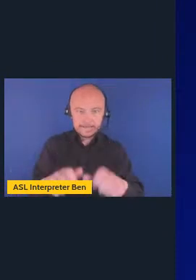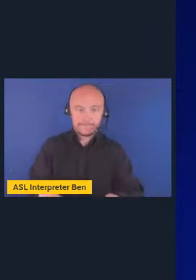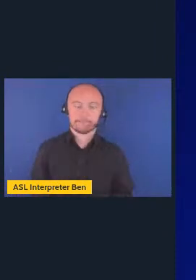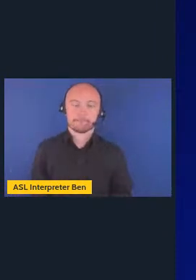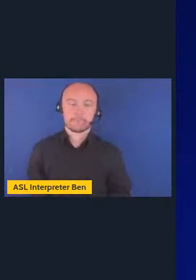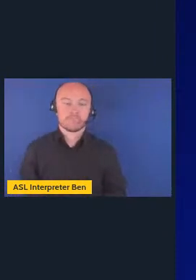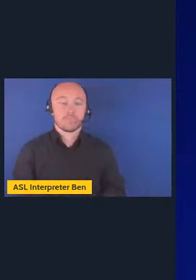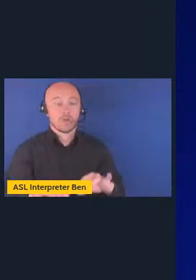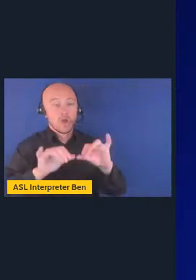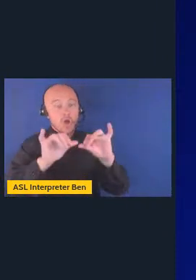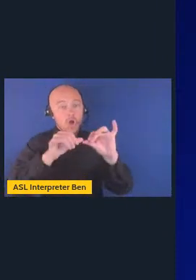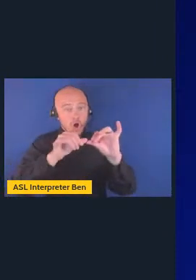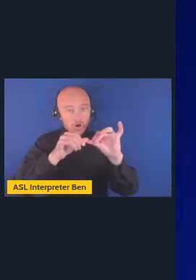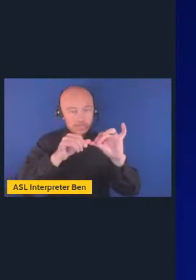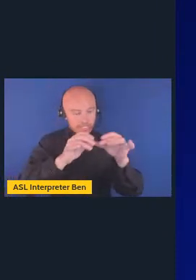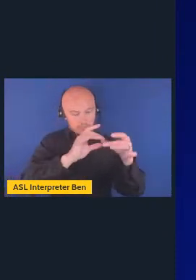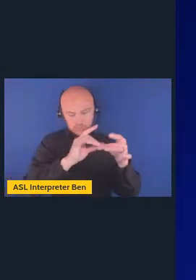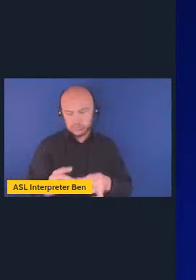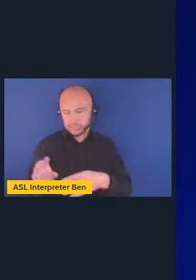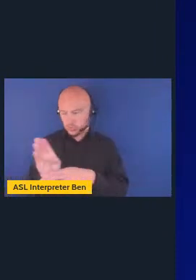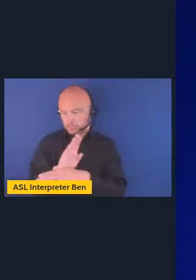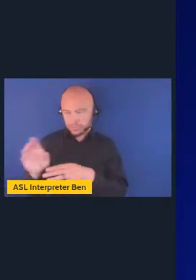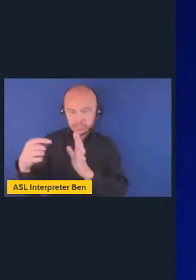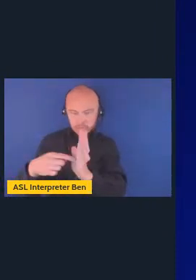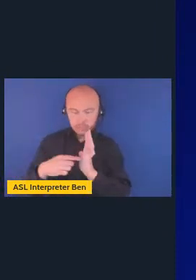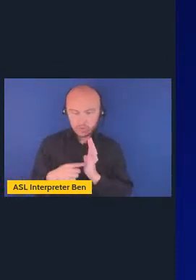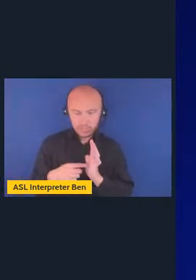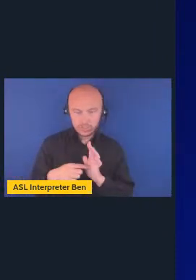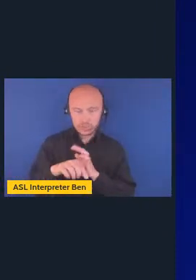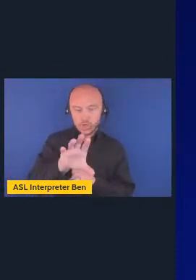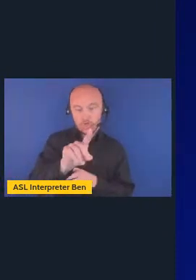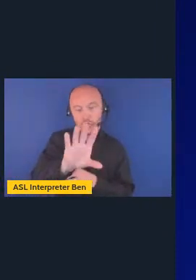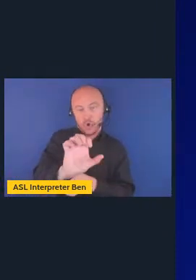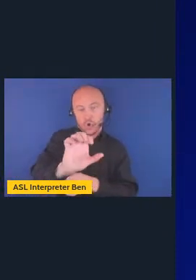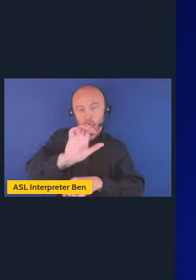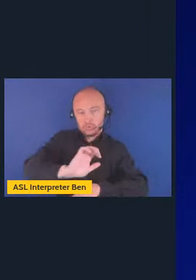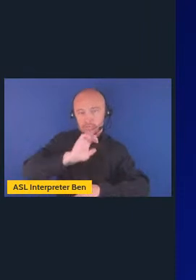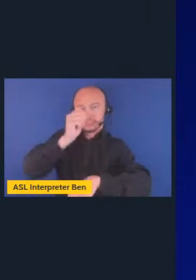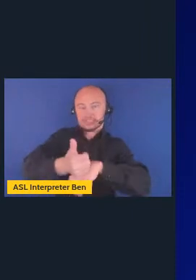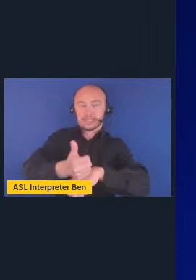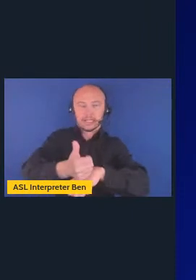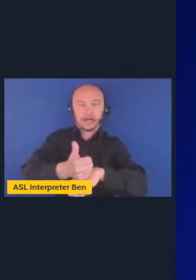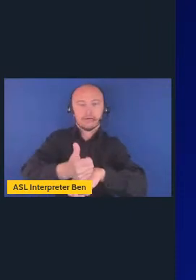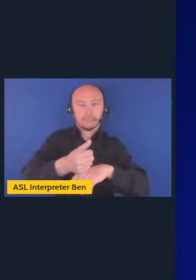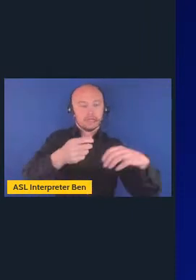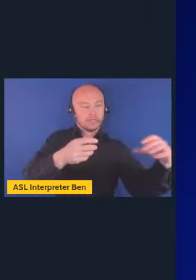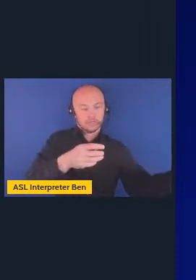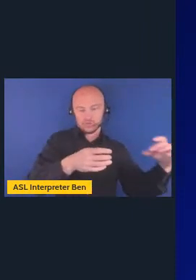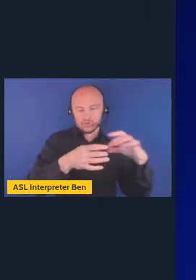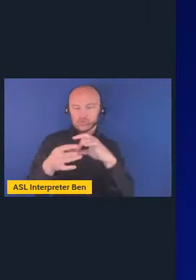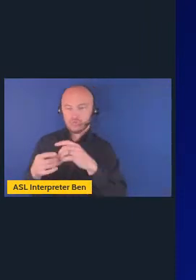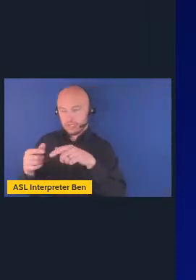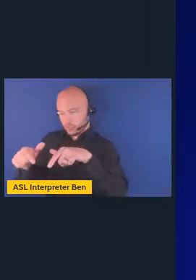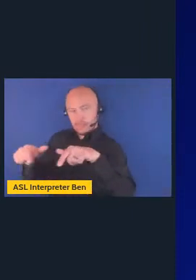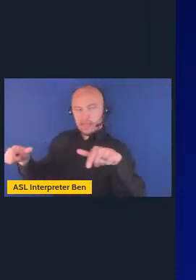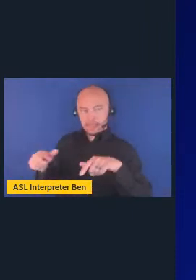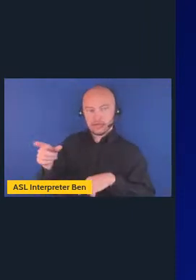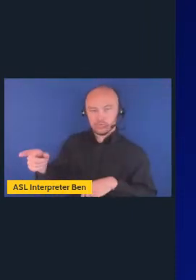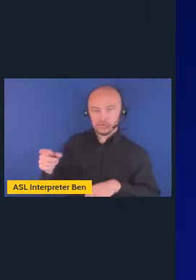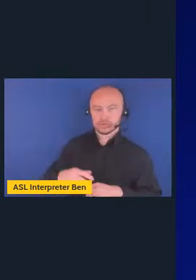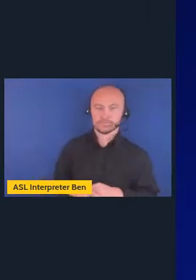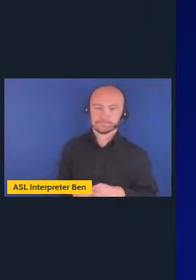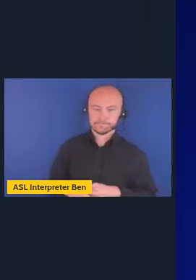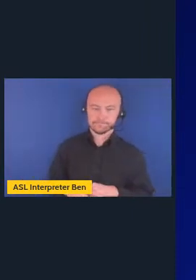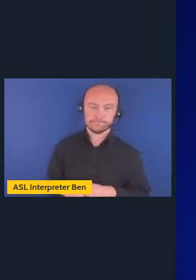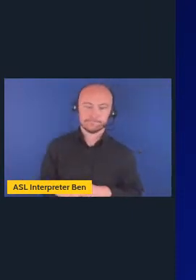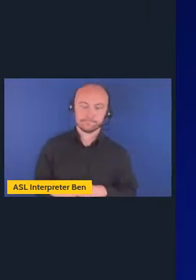architecture is driven by your business requirements, and the code that implements your architecture is a direct reference to the language used. You